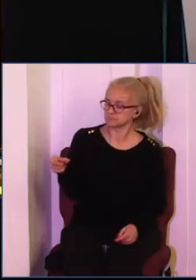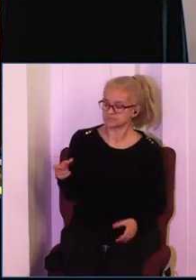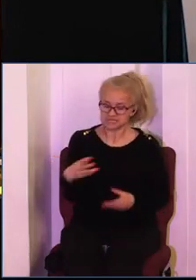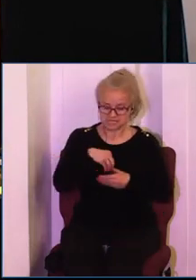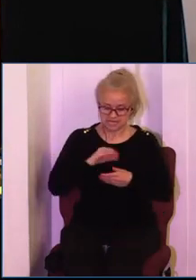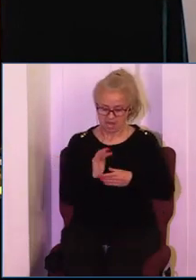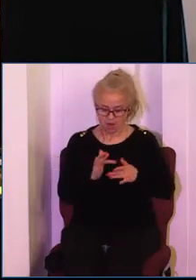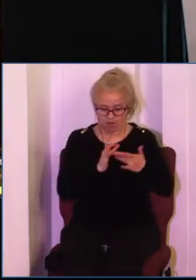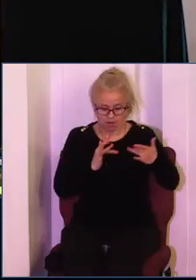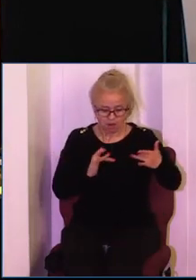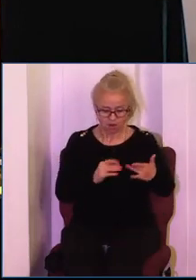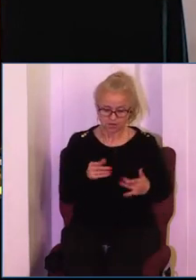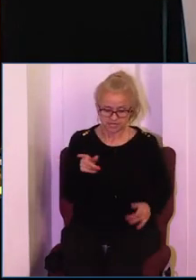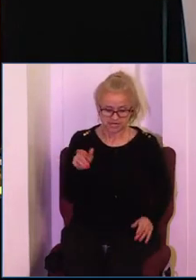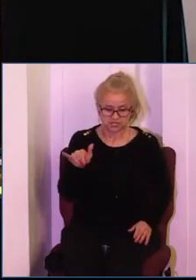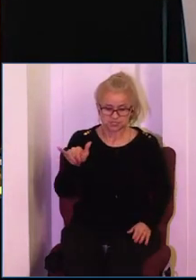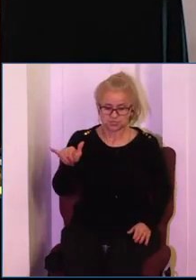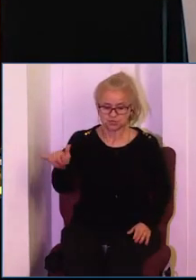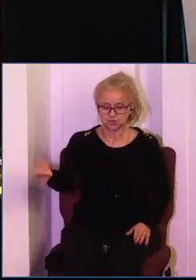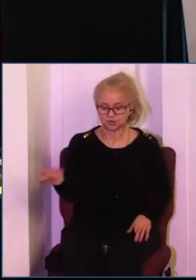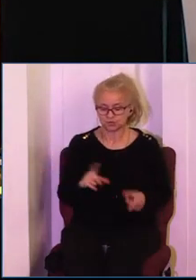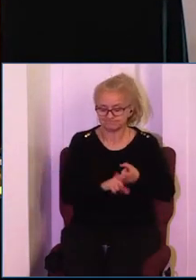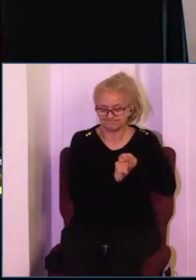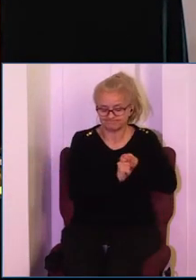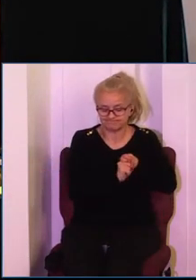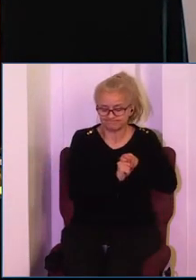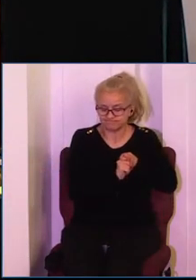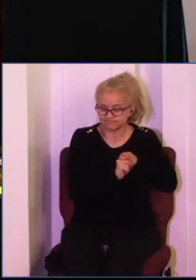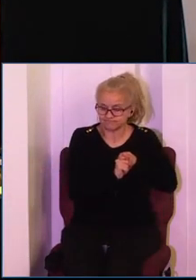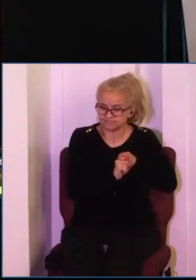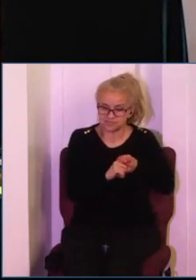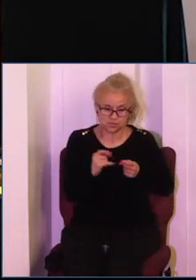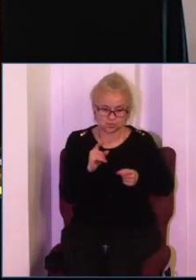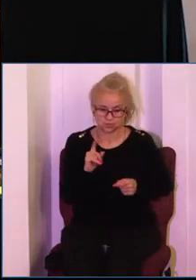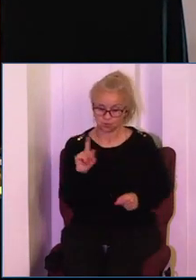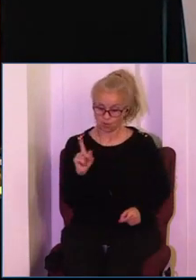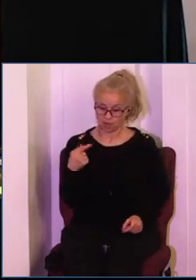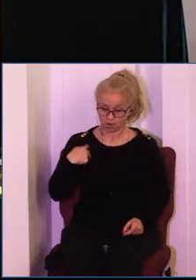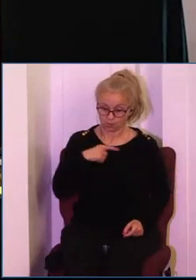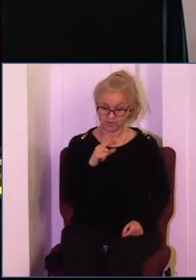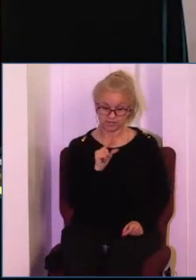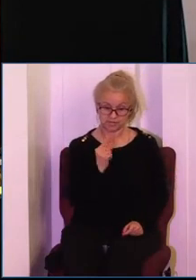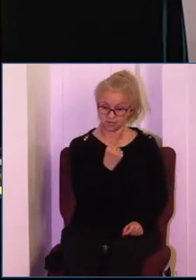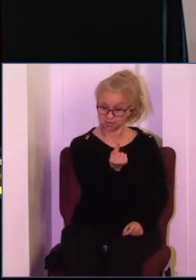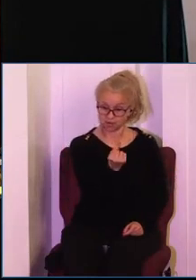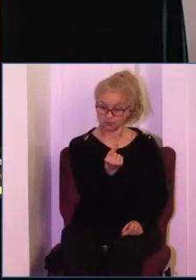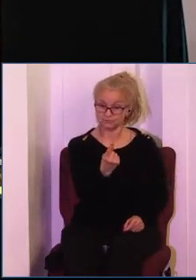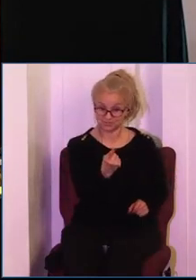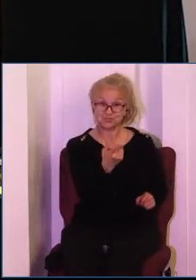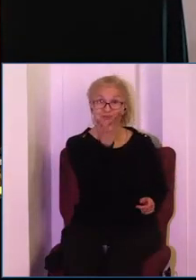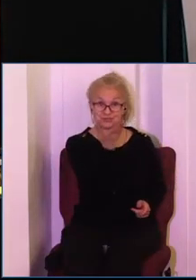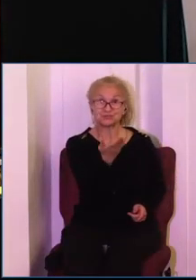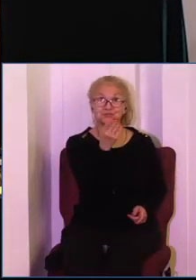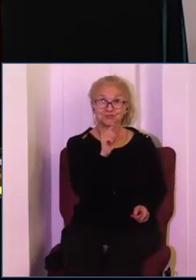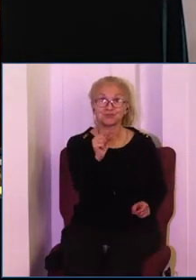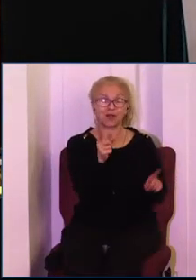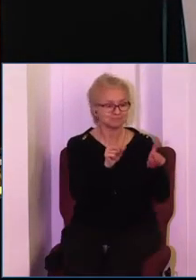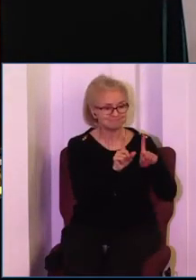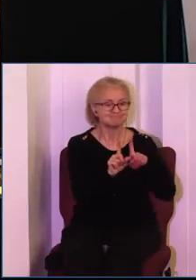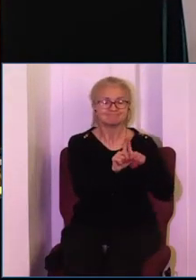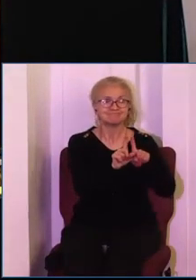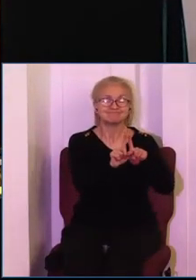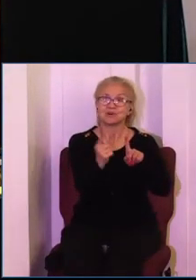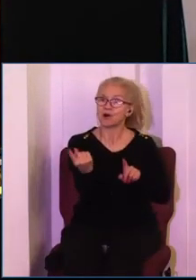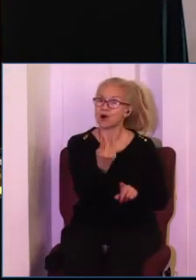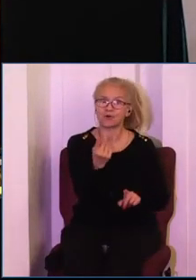hearts an eternal companion. For whither we goest, you will go. Thank you for